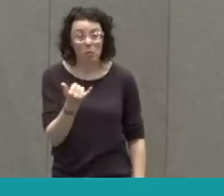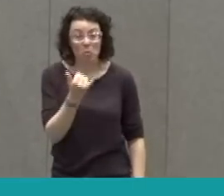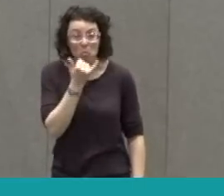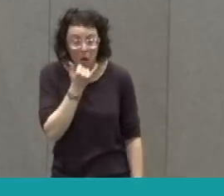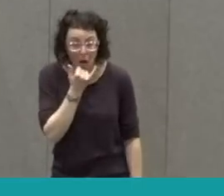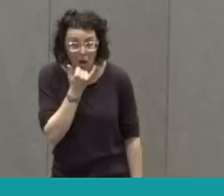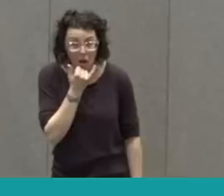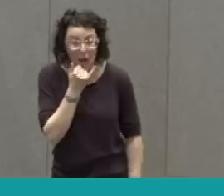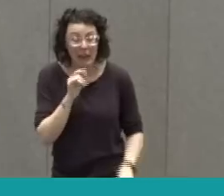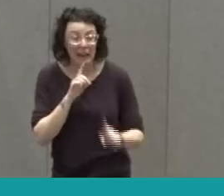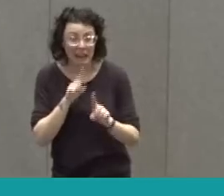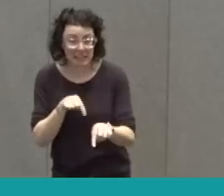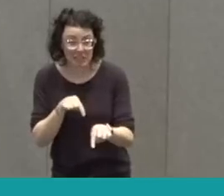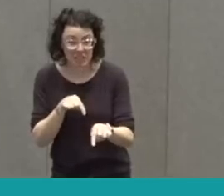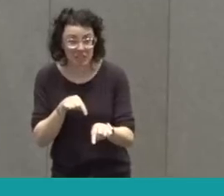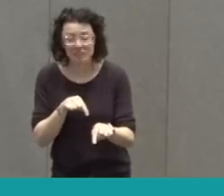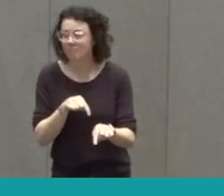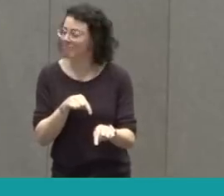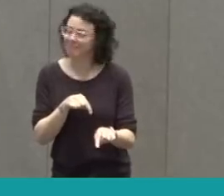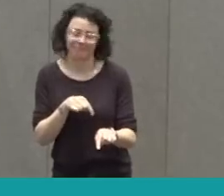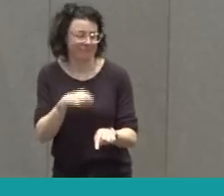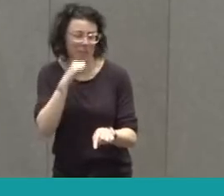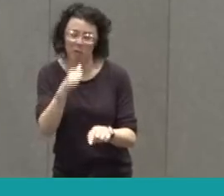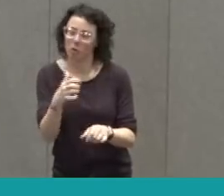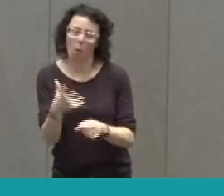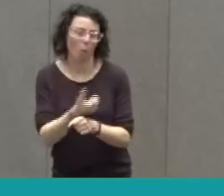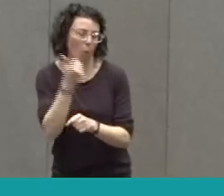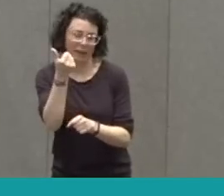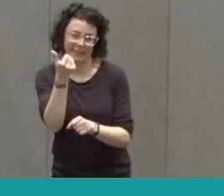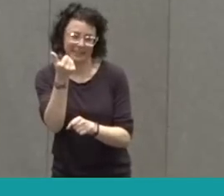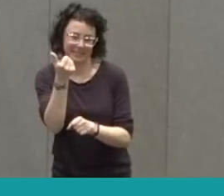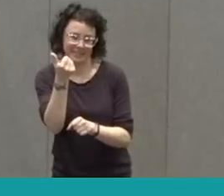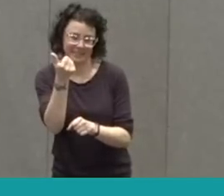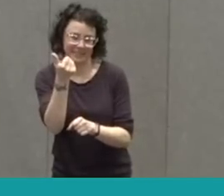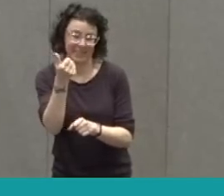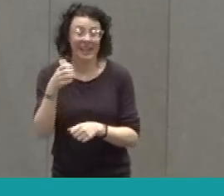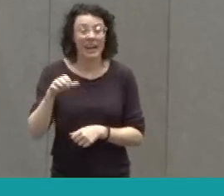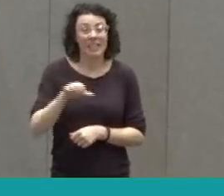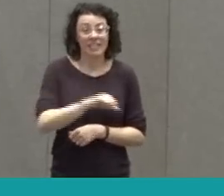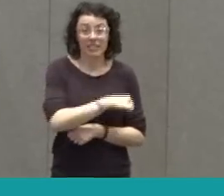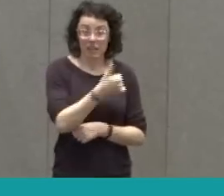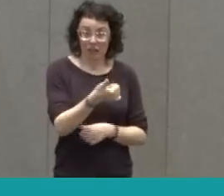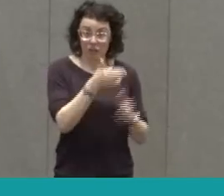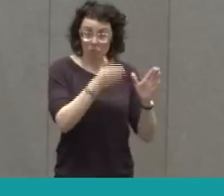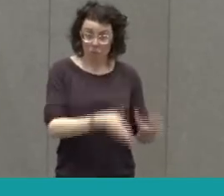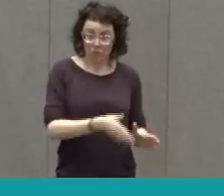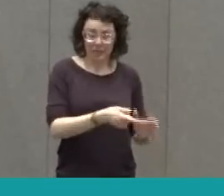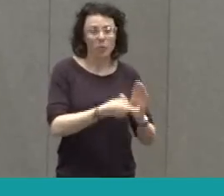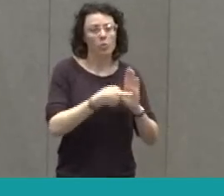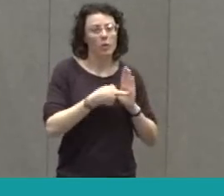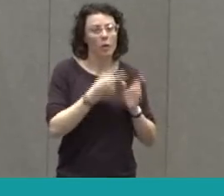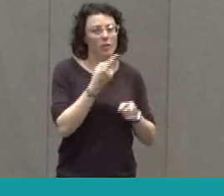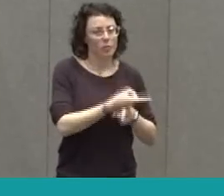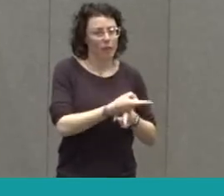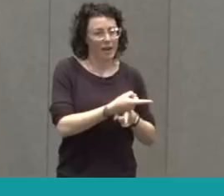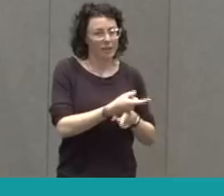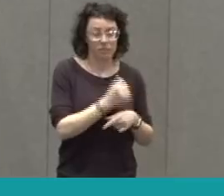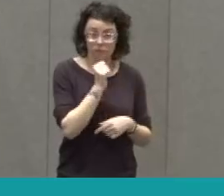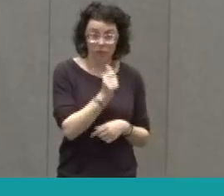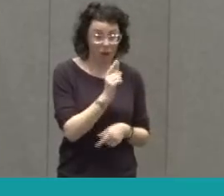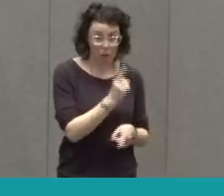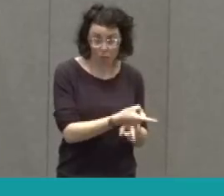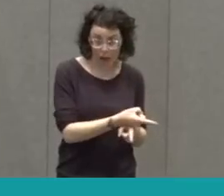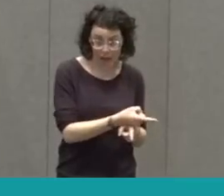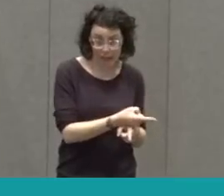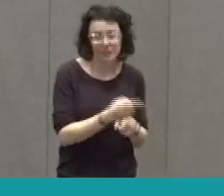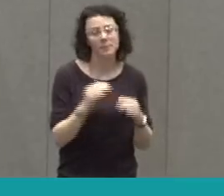get it wrong, you automatically don't win that round. So, but the other person has to get it right to still win. Otherwise, it goes back in the tie pile,